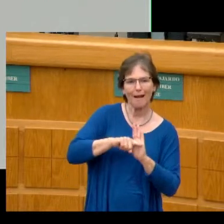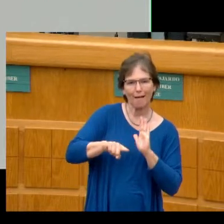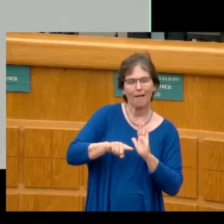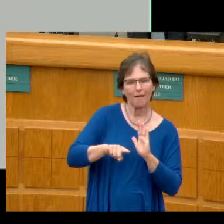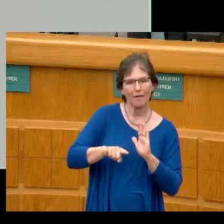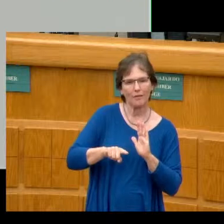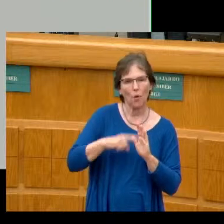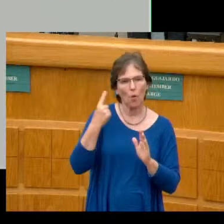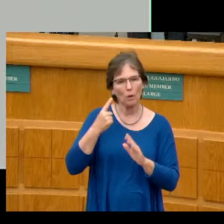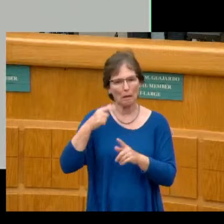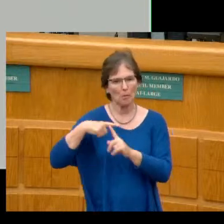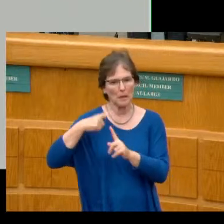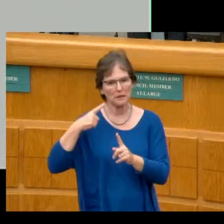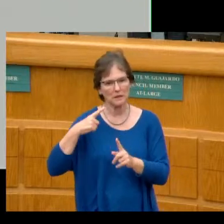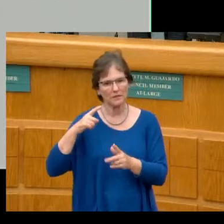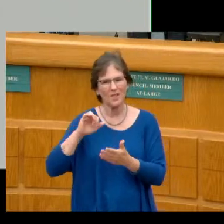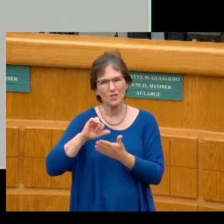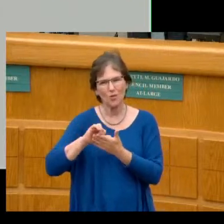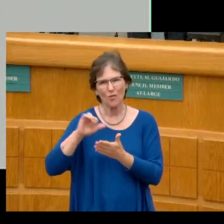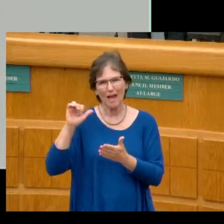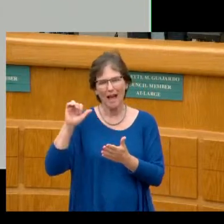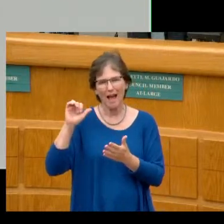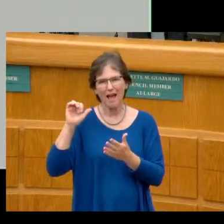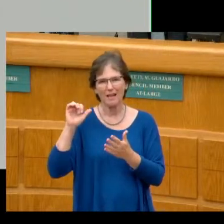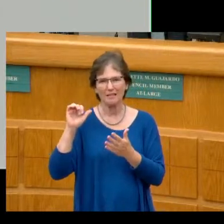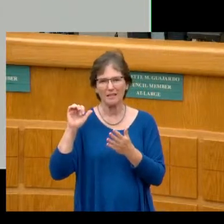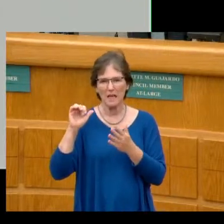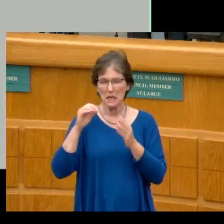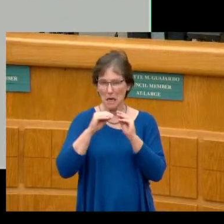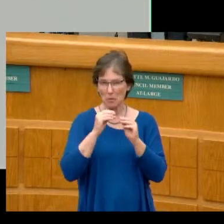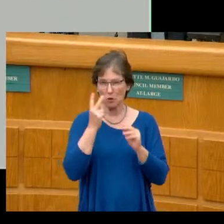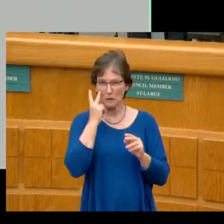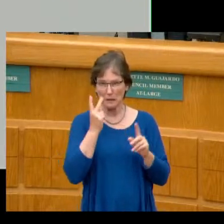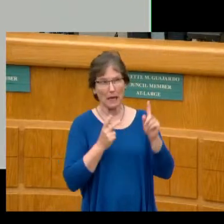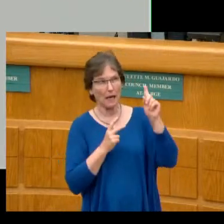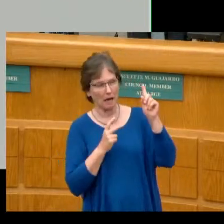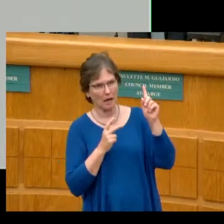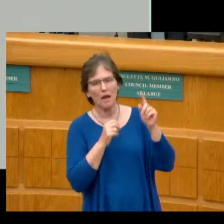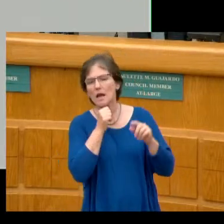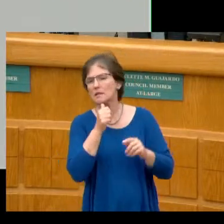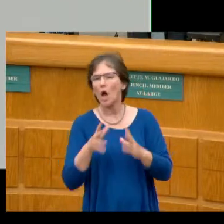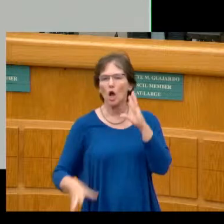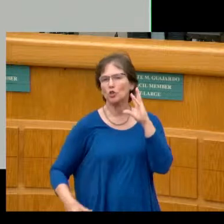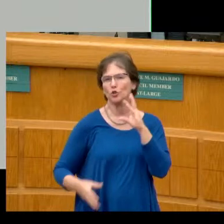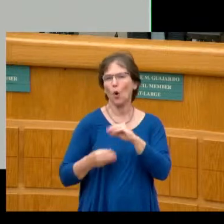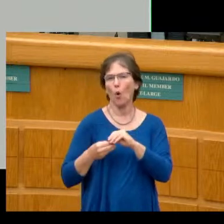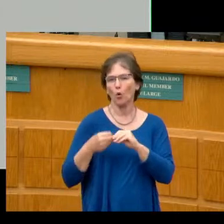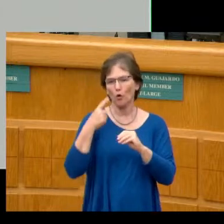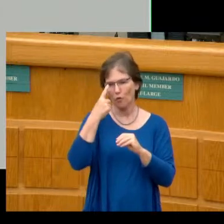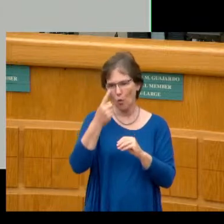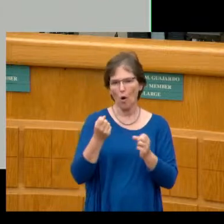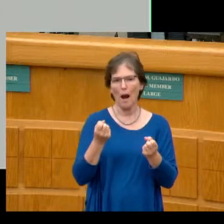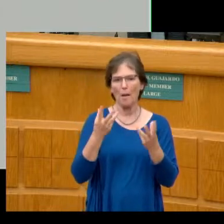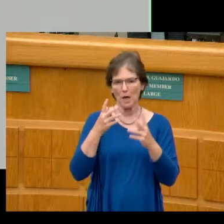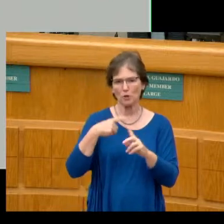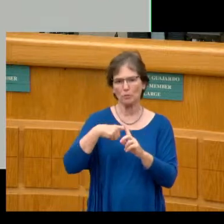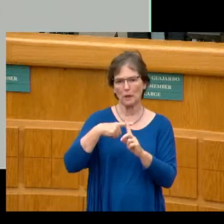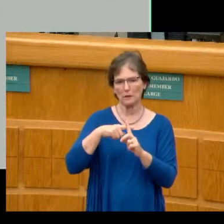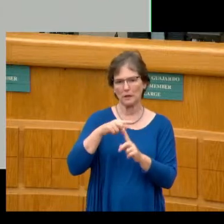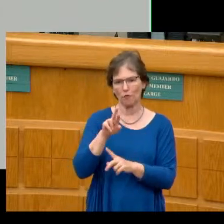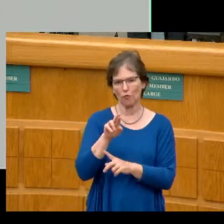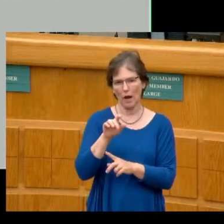how many people tested positive. It is an exact percentage. For the blue, all Nueces testing, we don't get all the negatives